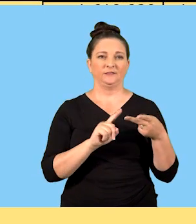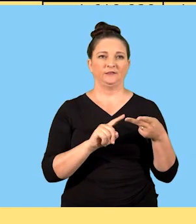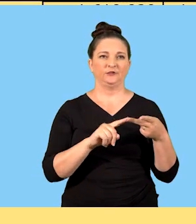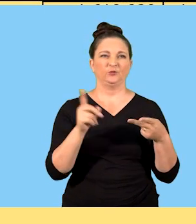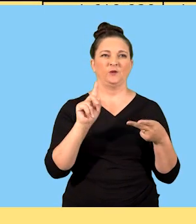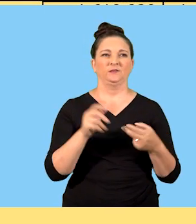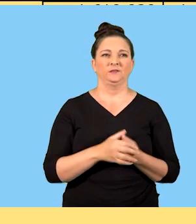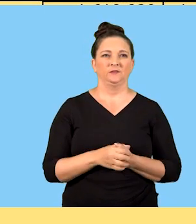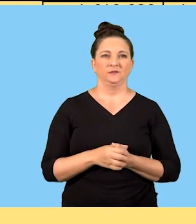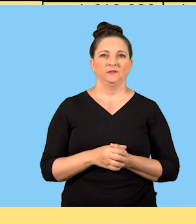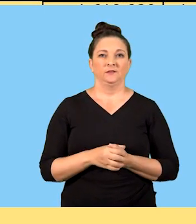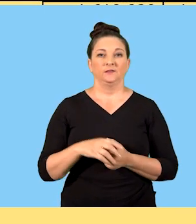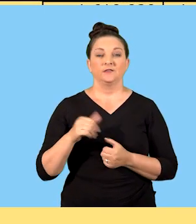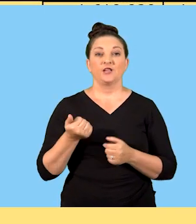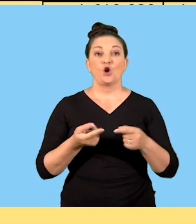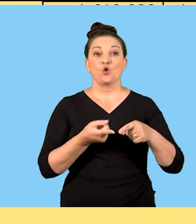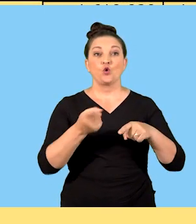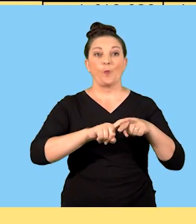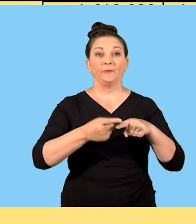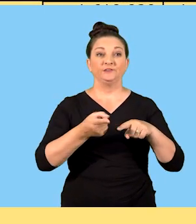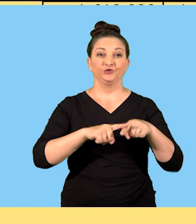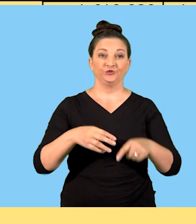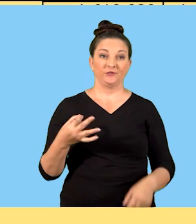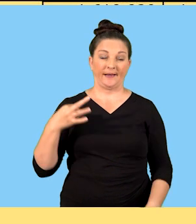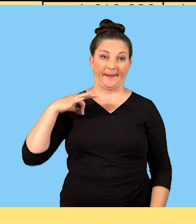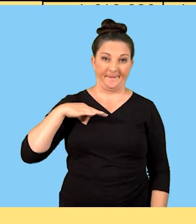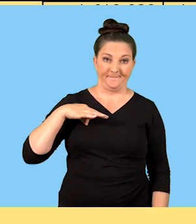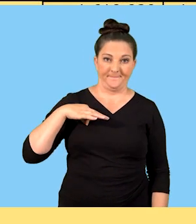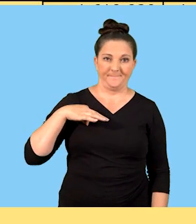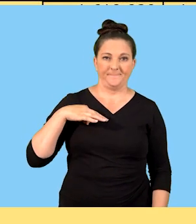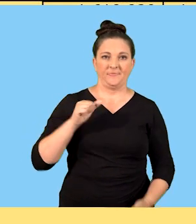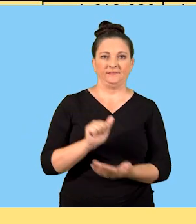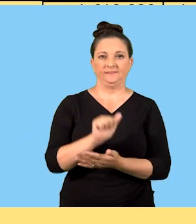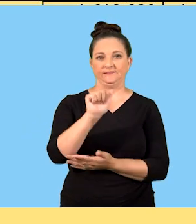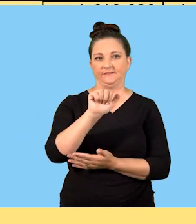next one. The next one is commission income,